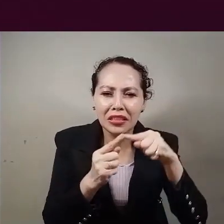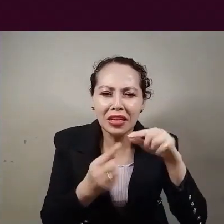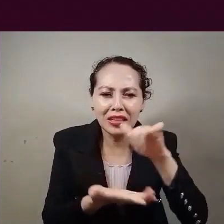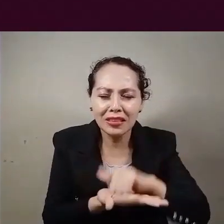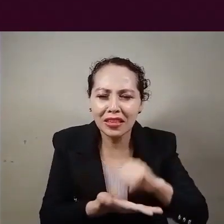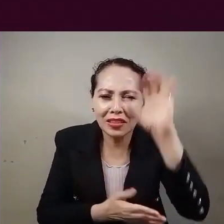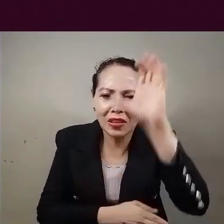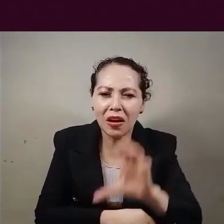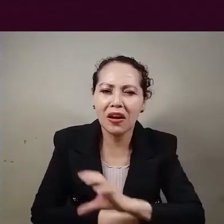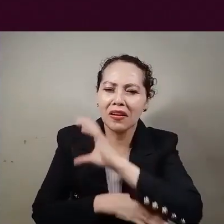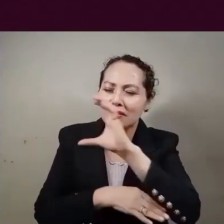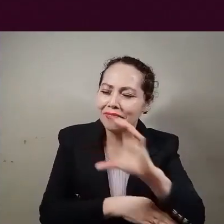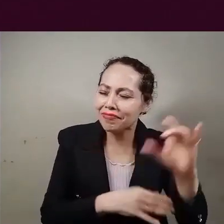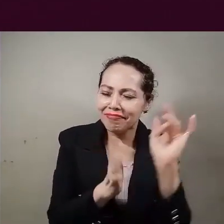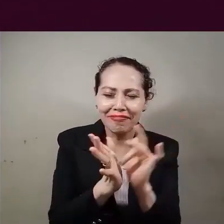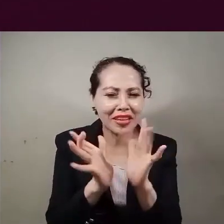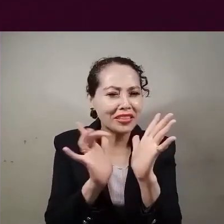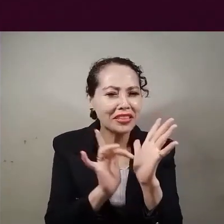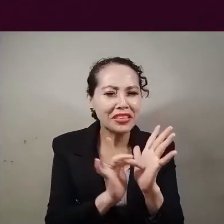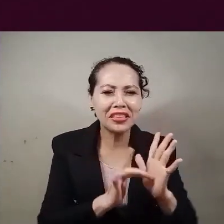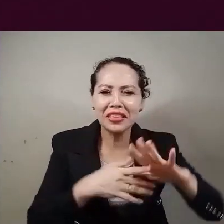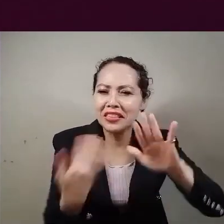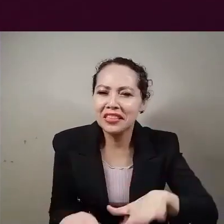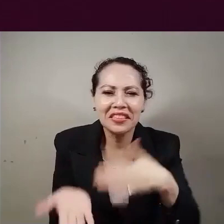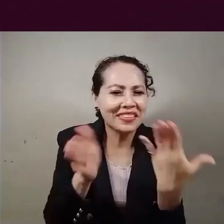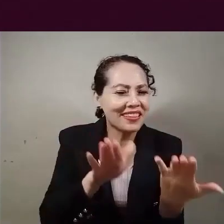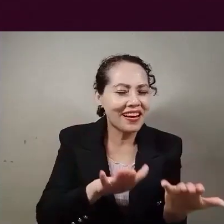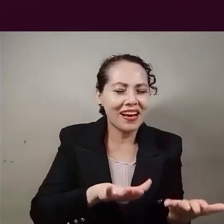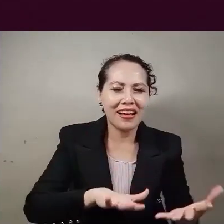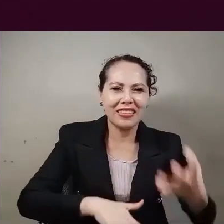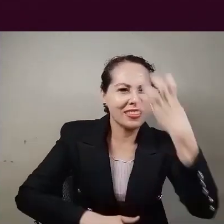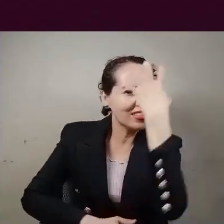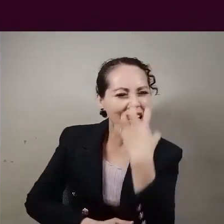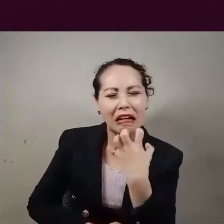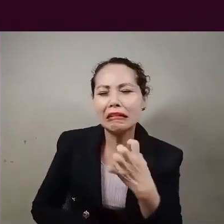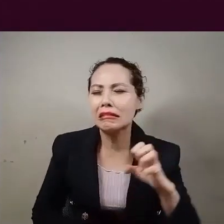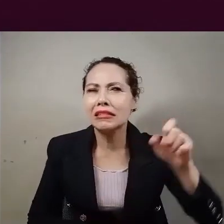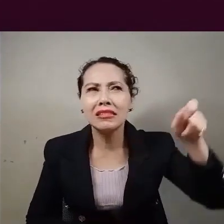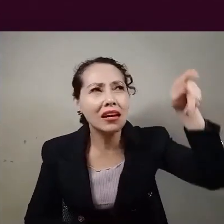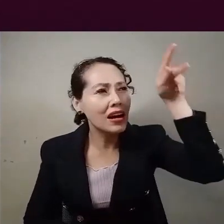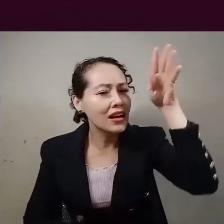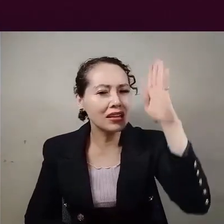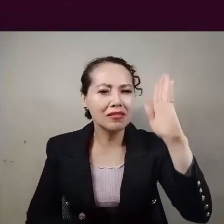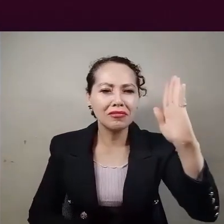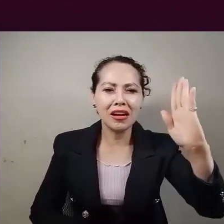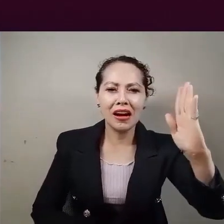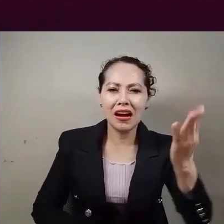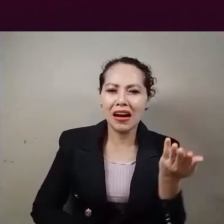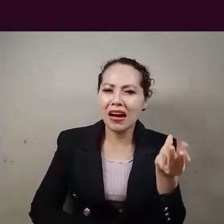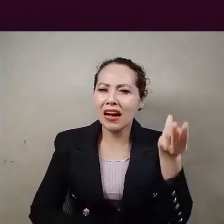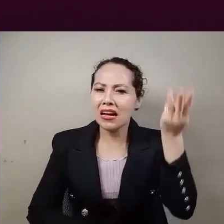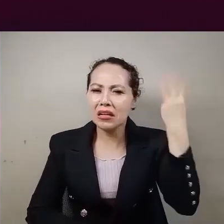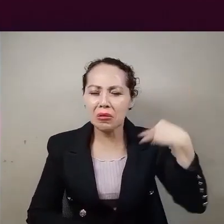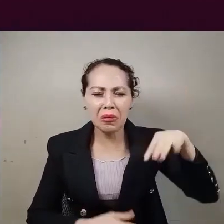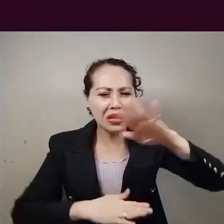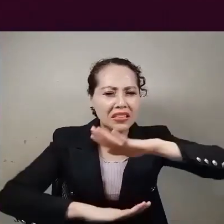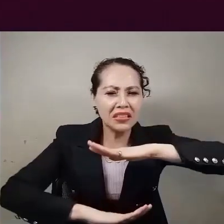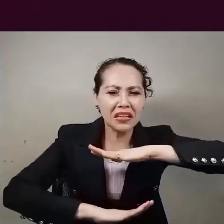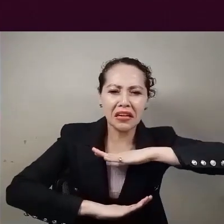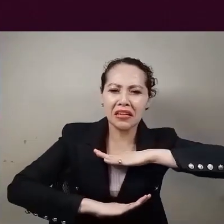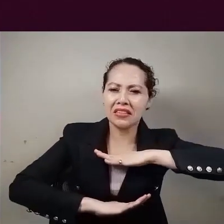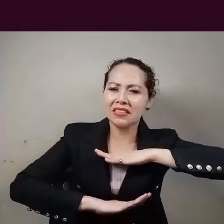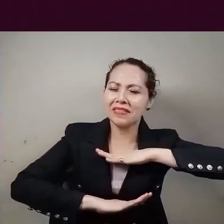Till on that cross, as Jesus died, the wrath of God